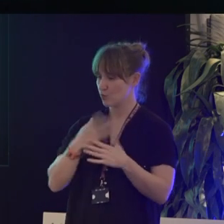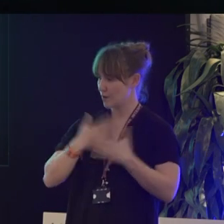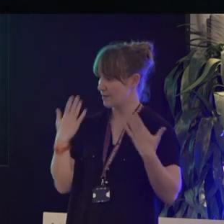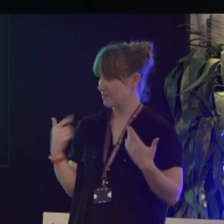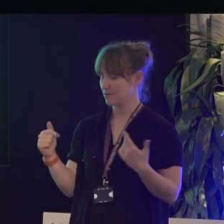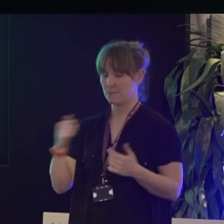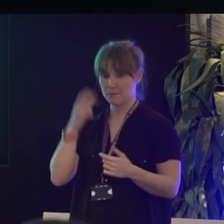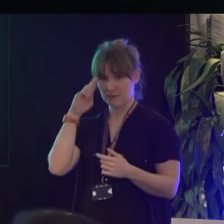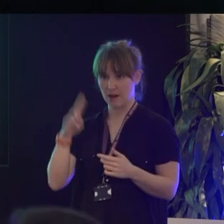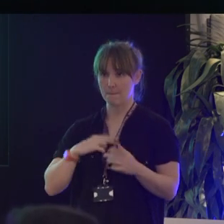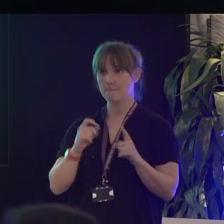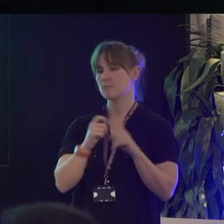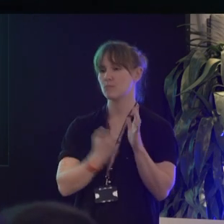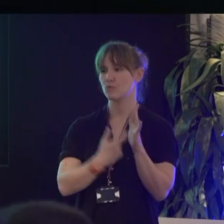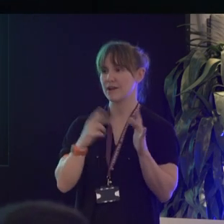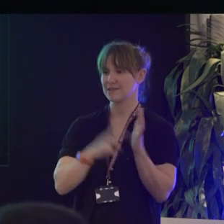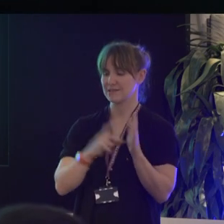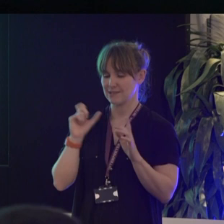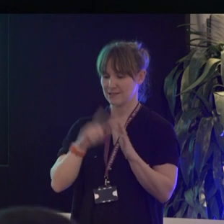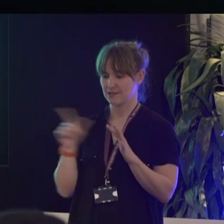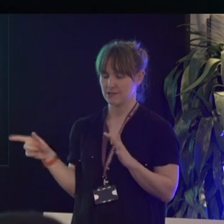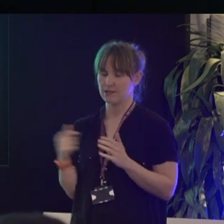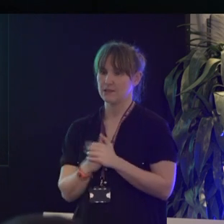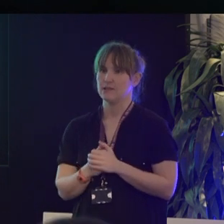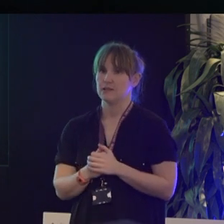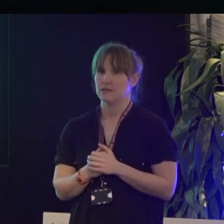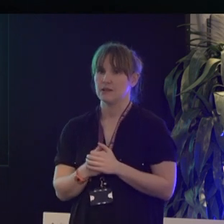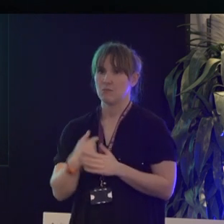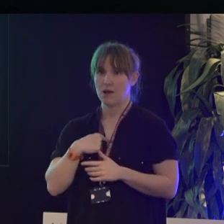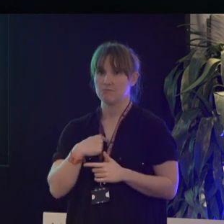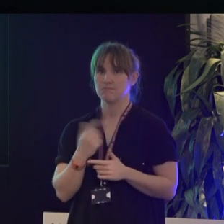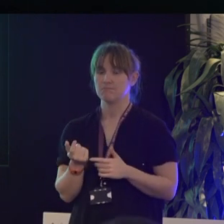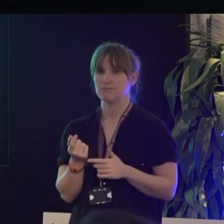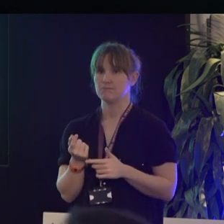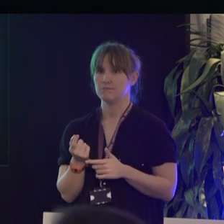My name is Prince Taylor. I am